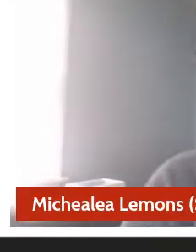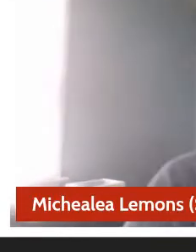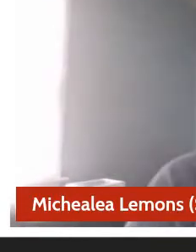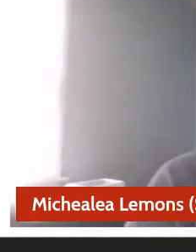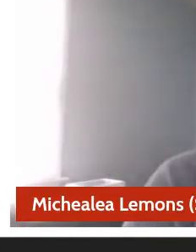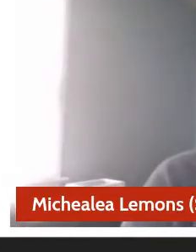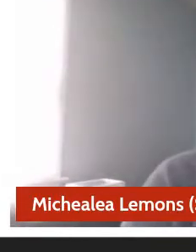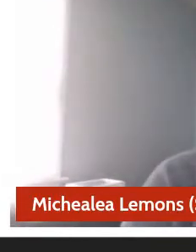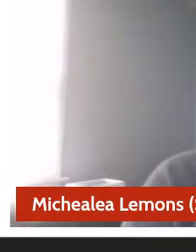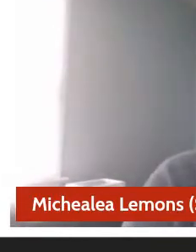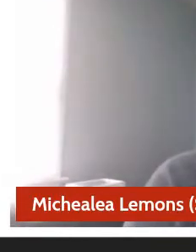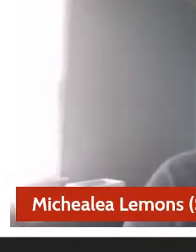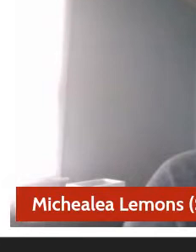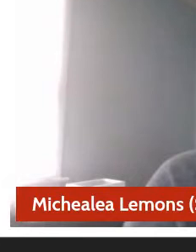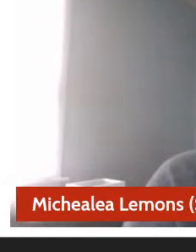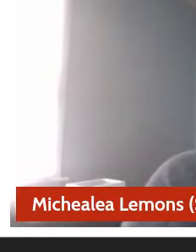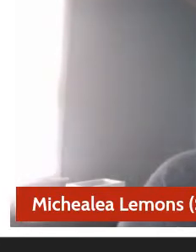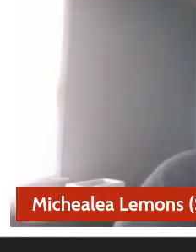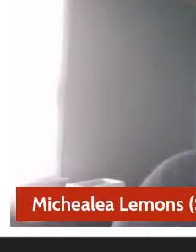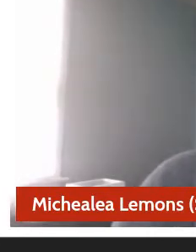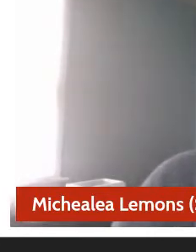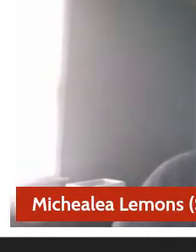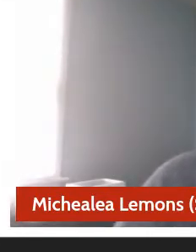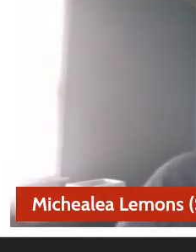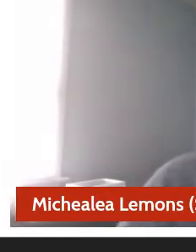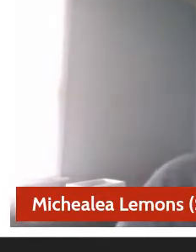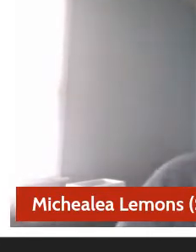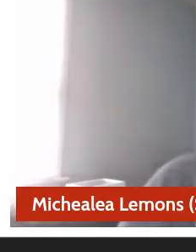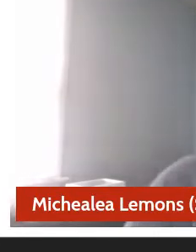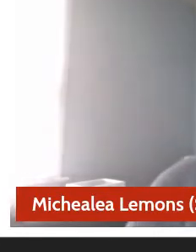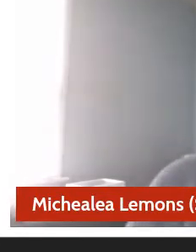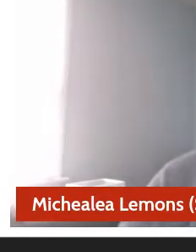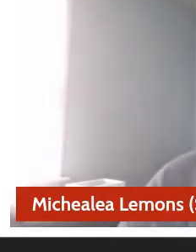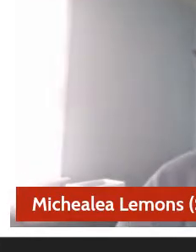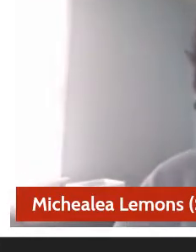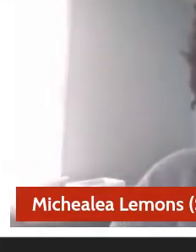Living Truths, which highlights Black women and HIV.